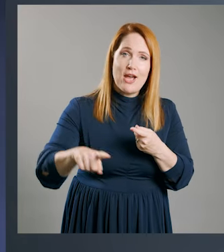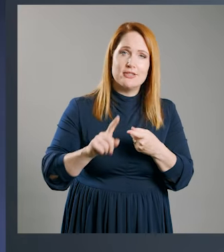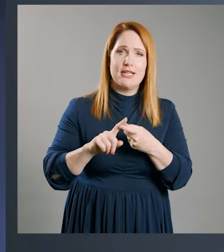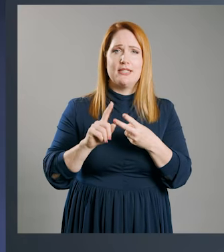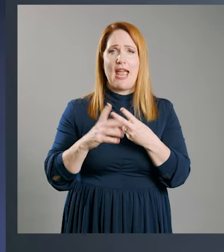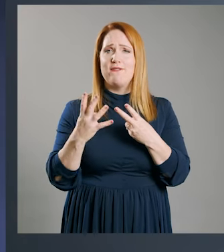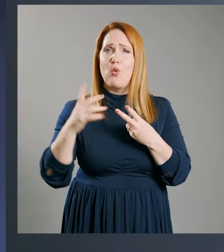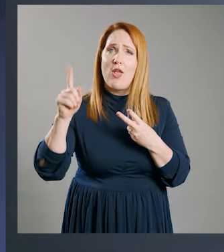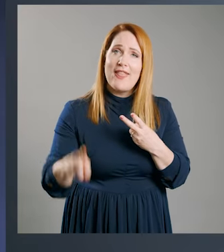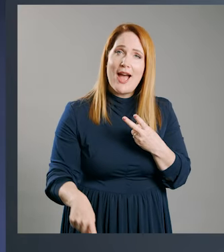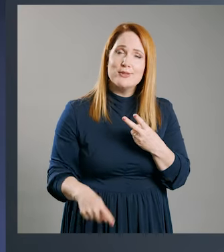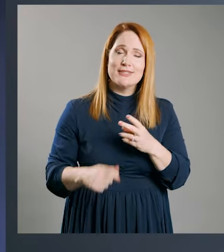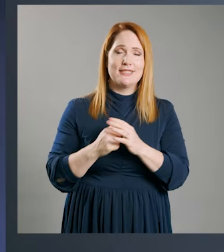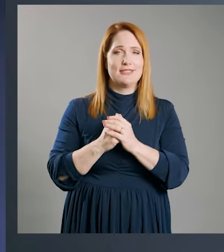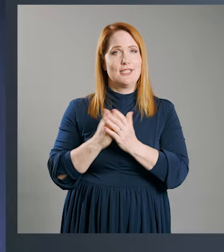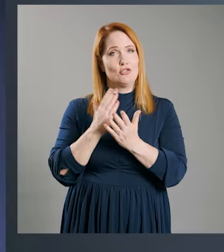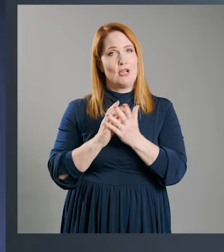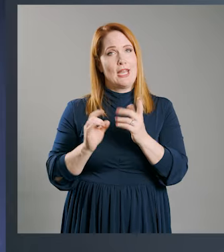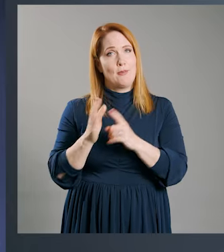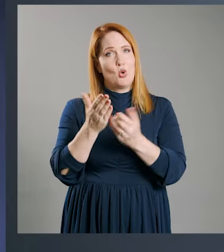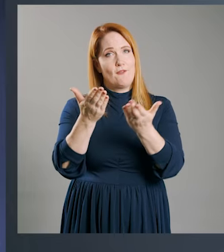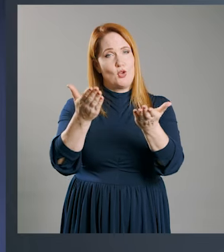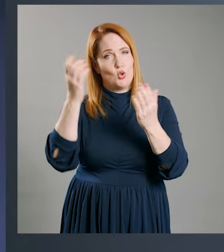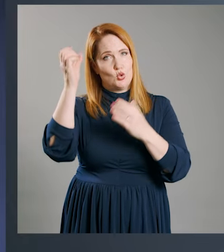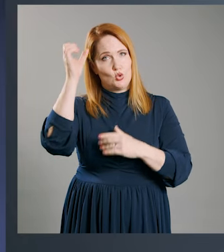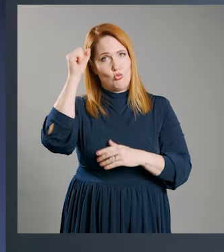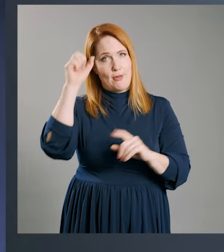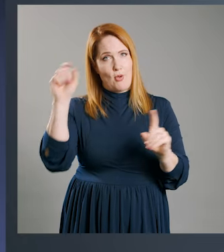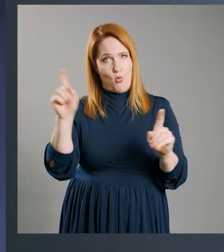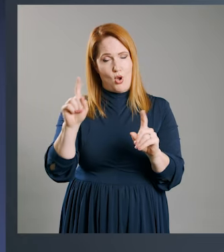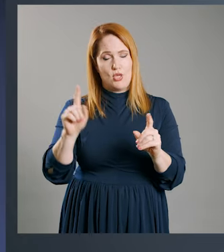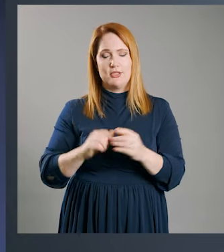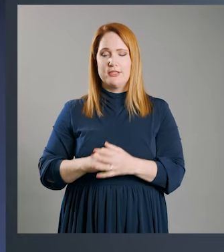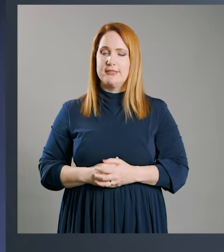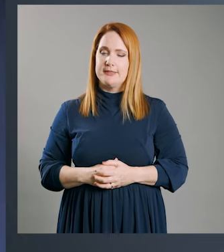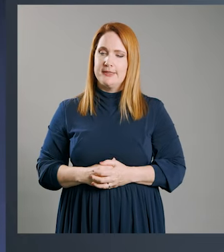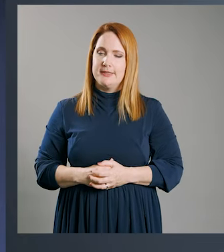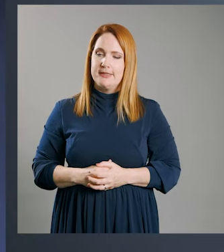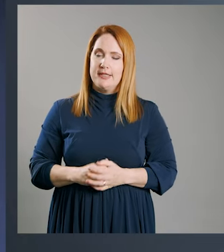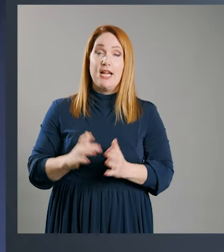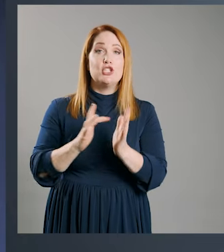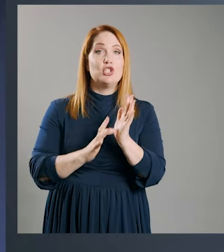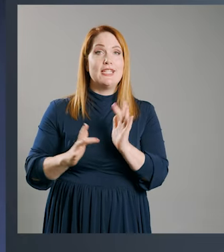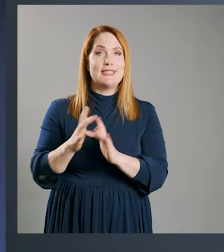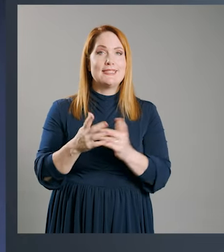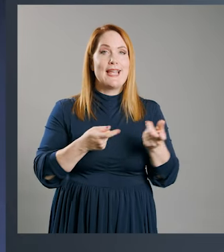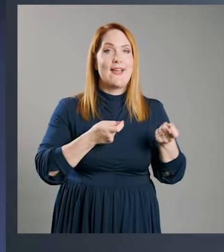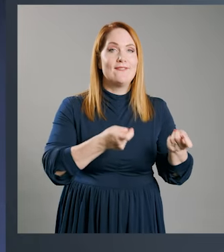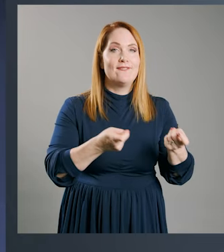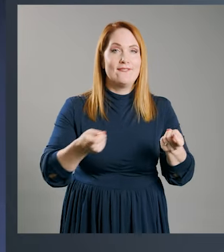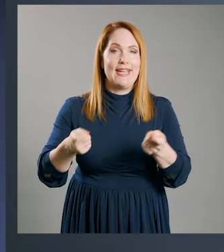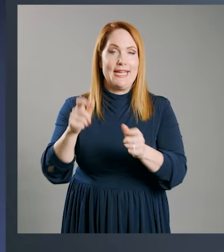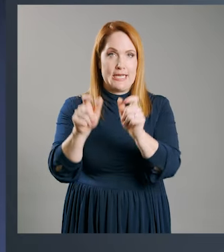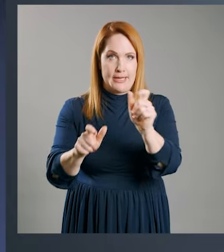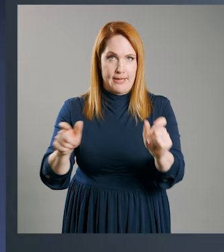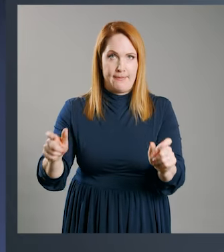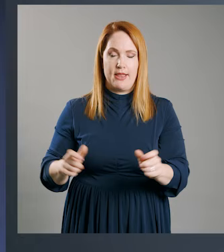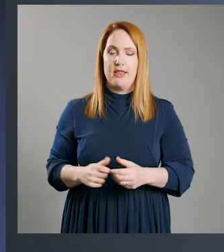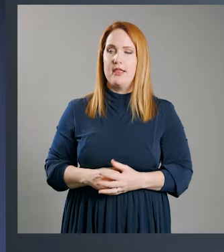feeding the 4,000. And the thing that is really important to remember is he was doing two different things here. And he was not only feeding people